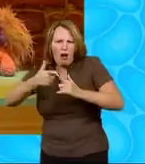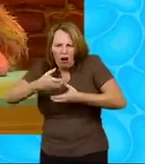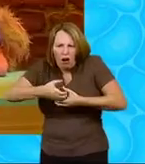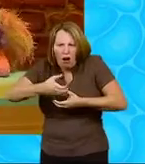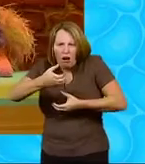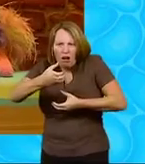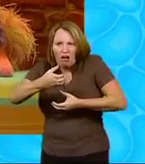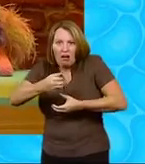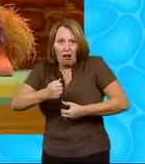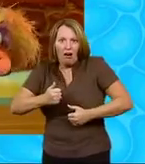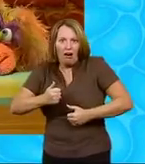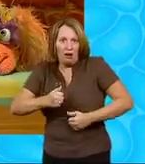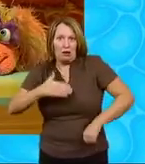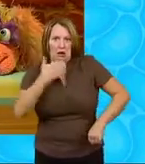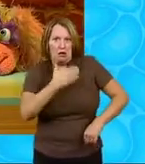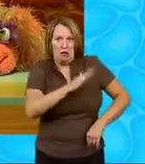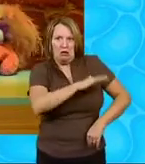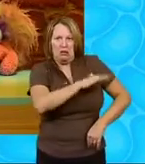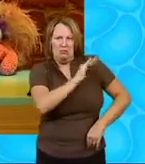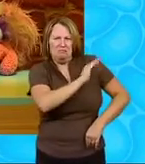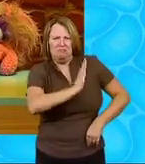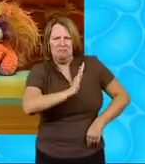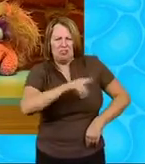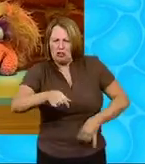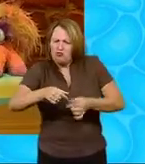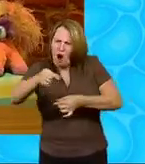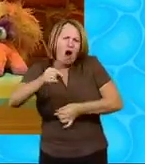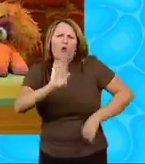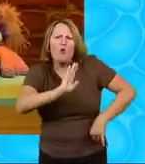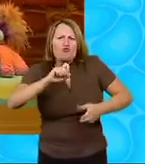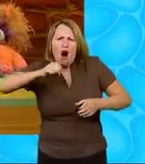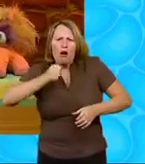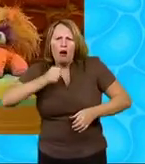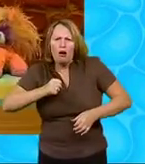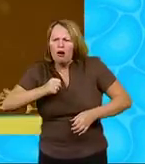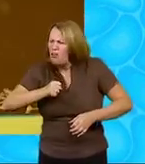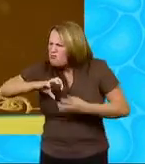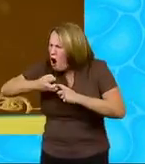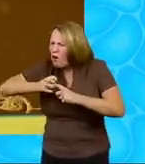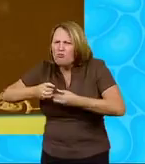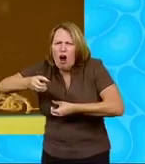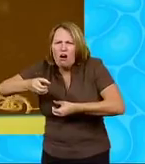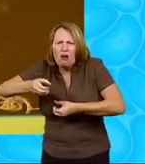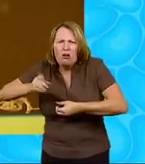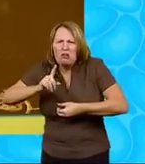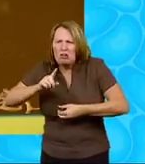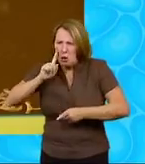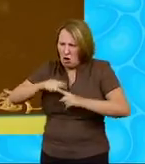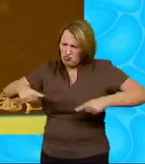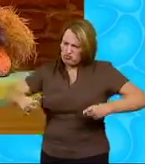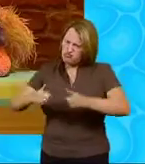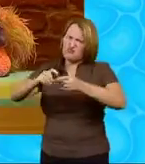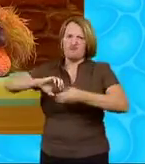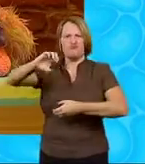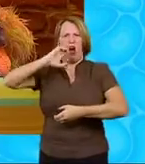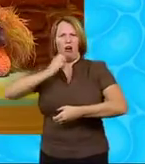just like a stick of rock. Oh, thanks, Dib Dab, but it's not a stick of rock. Oh, well, he looks like a stick of rock. Oh,